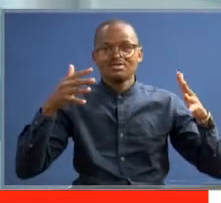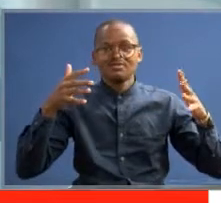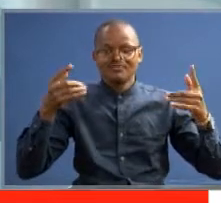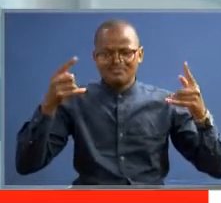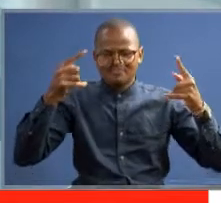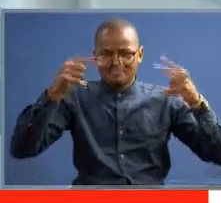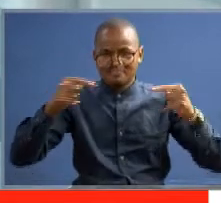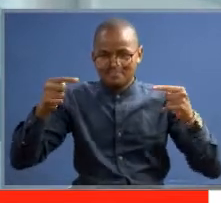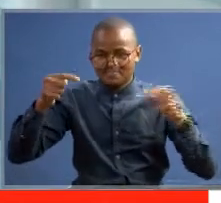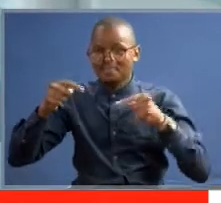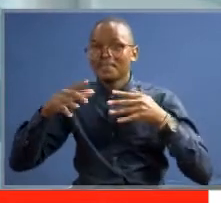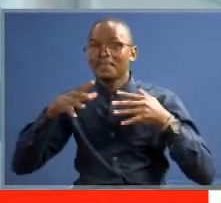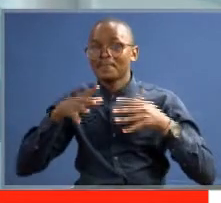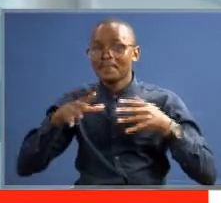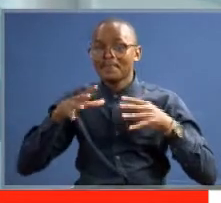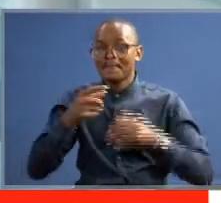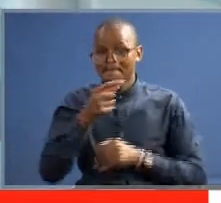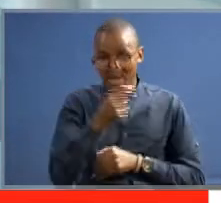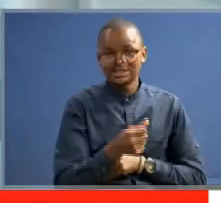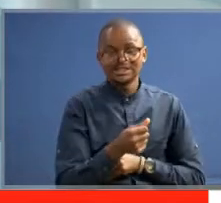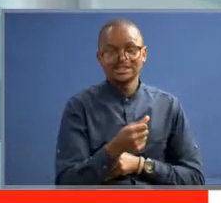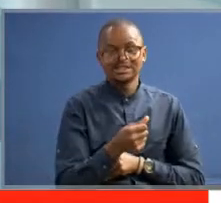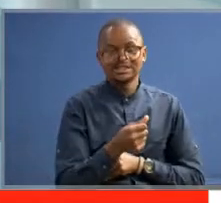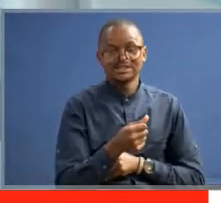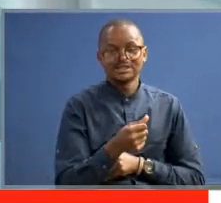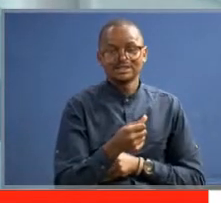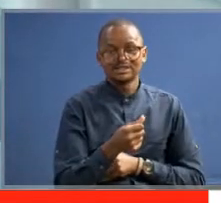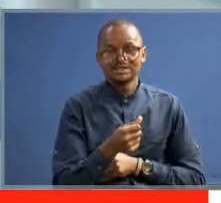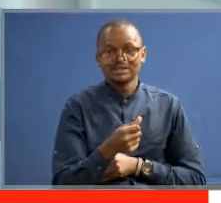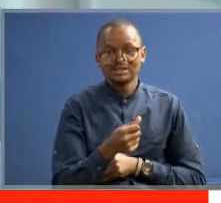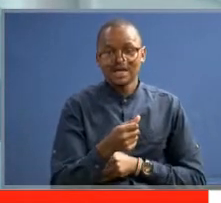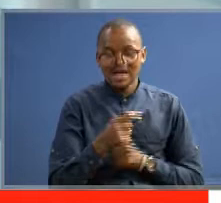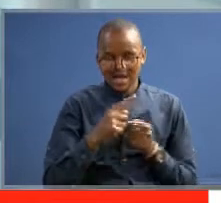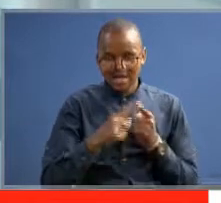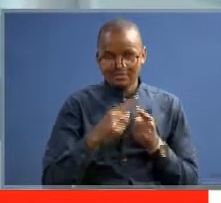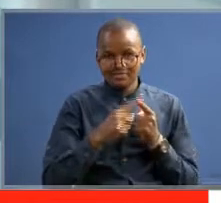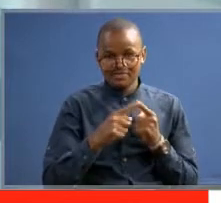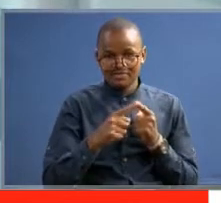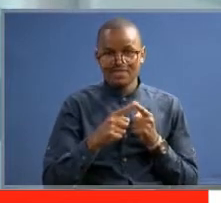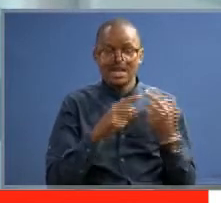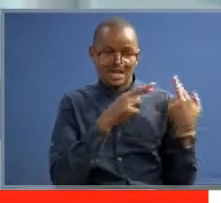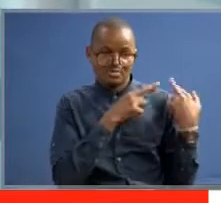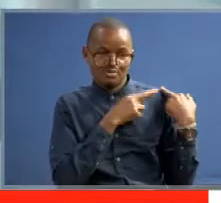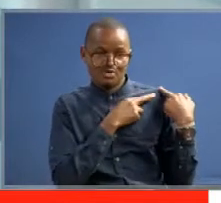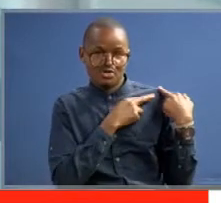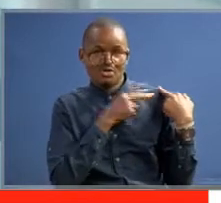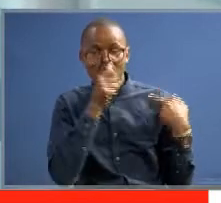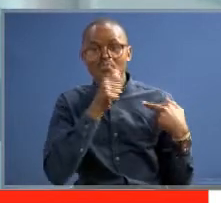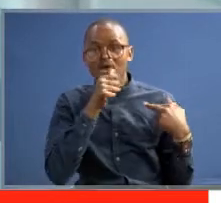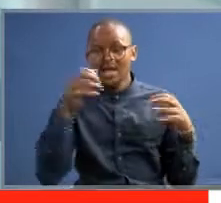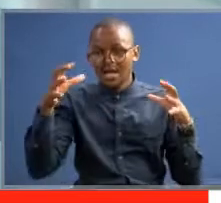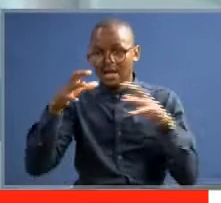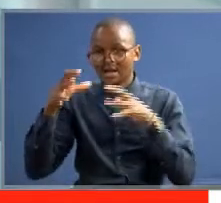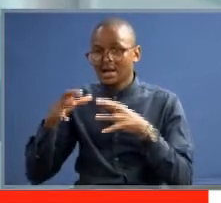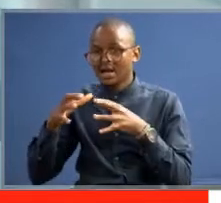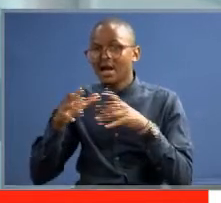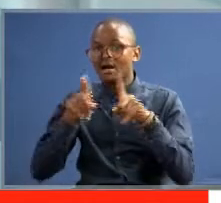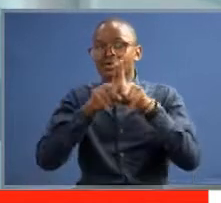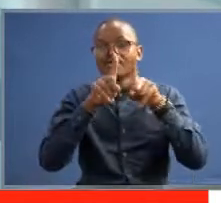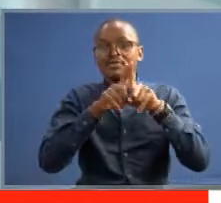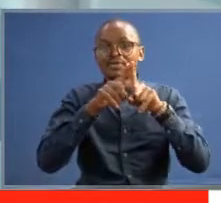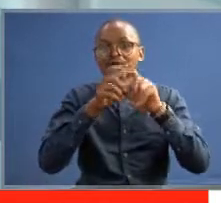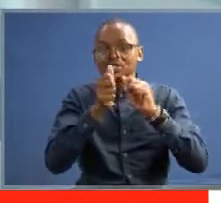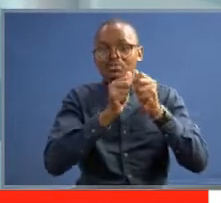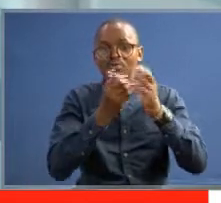turnover of money annually. So the role of the private sector cannot be downplayed as far as